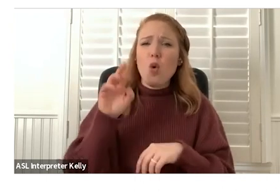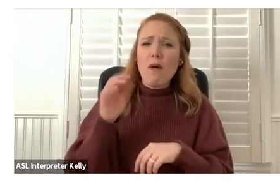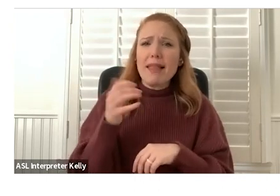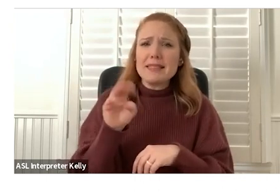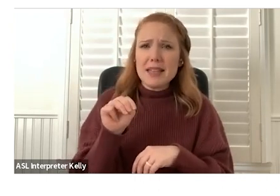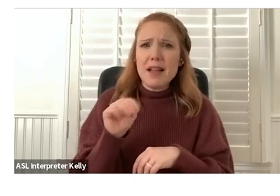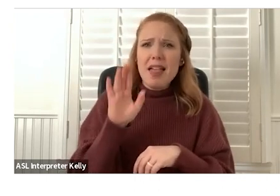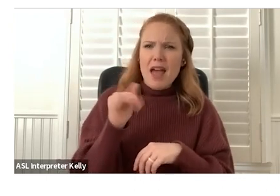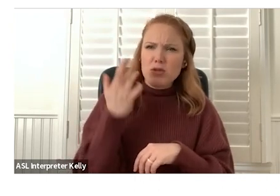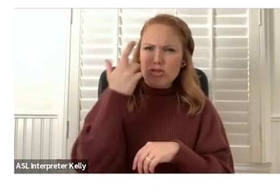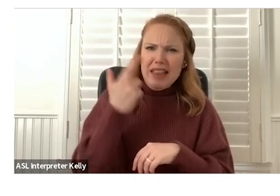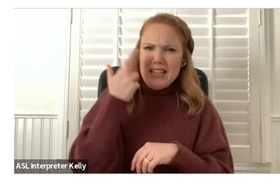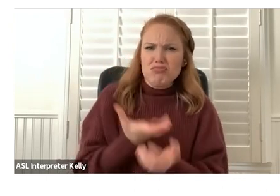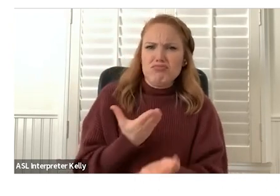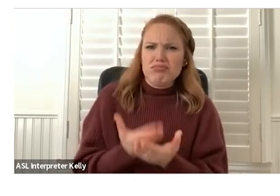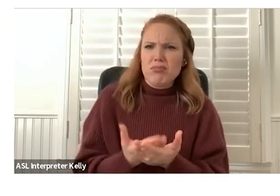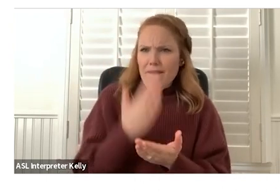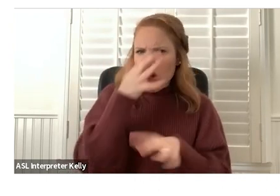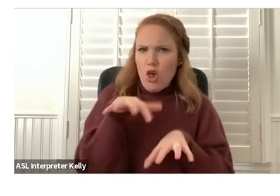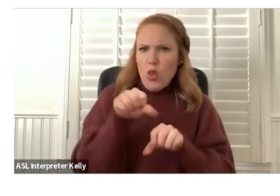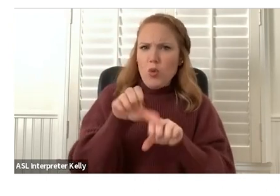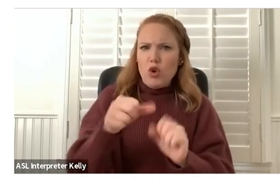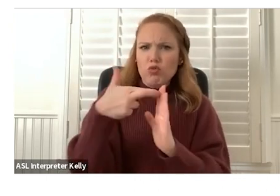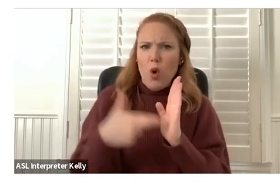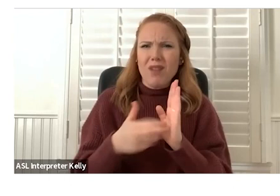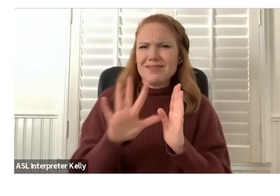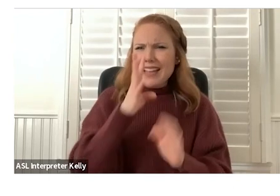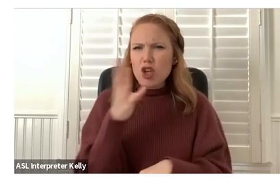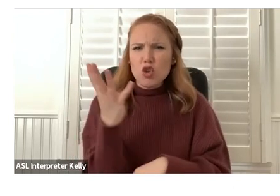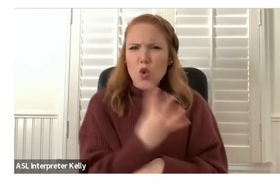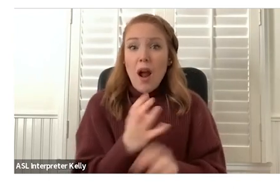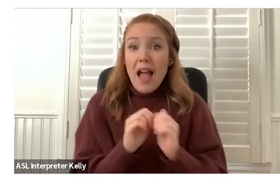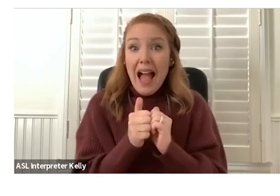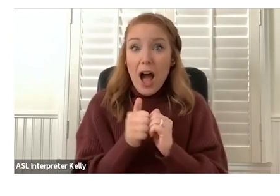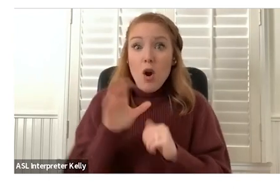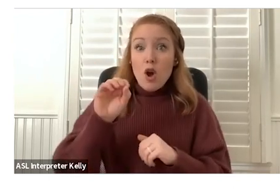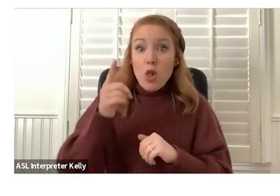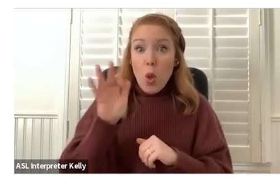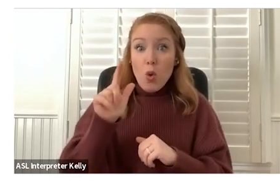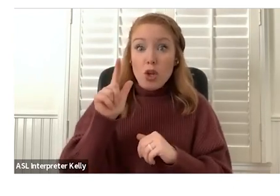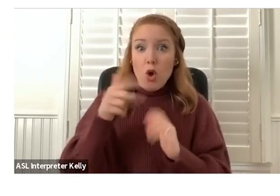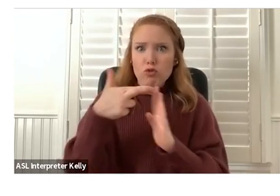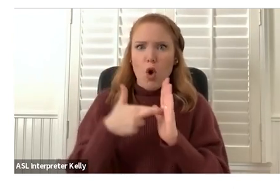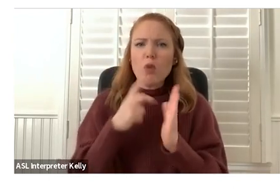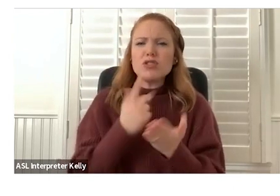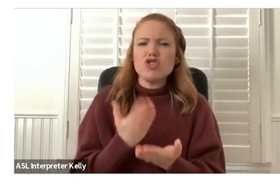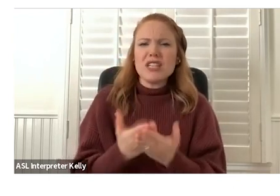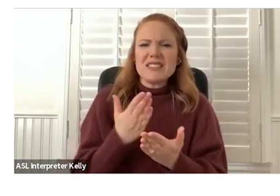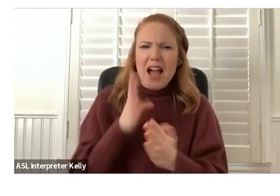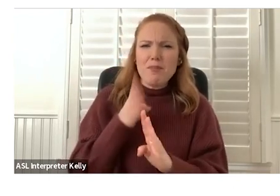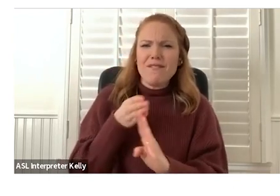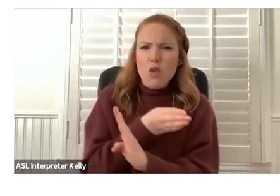order to sort of disengage with any sort of relationship that they have to land and environment